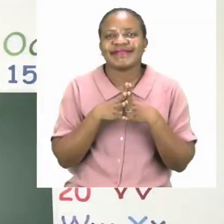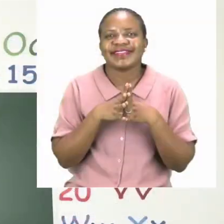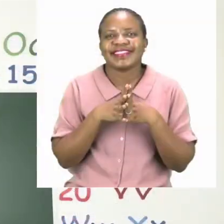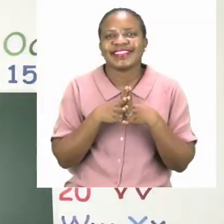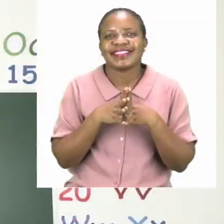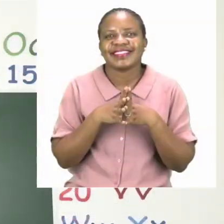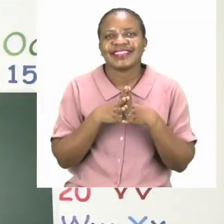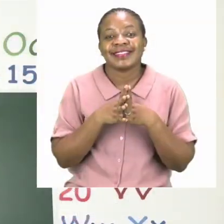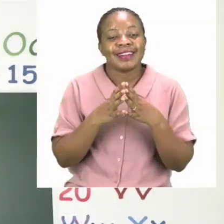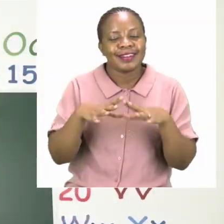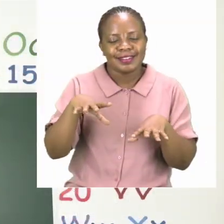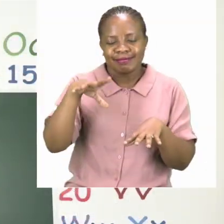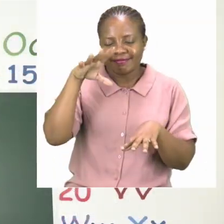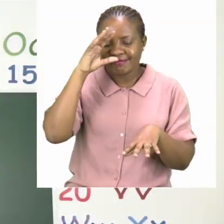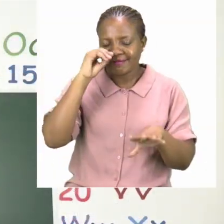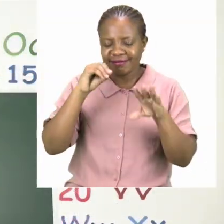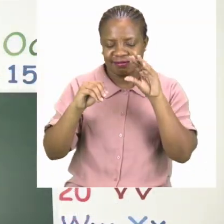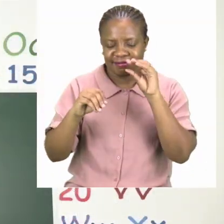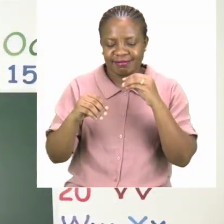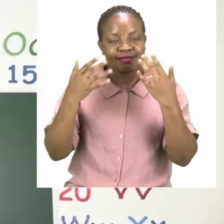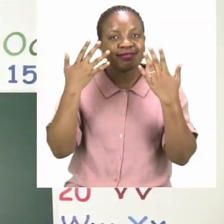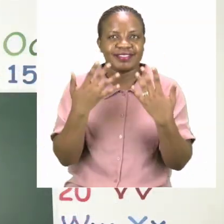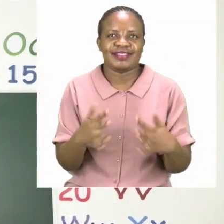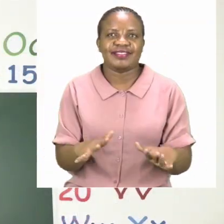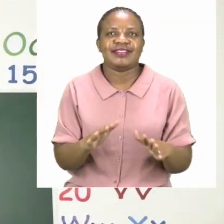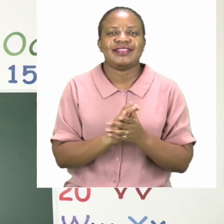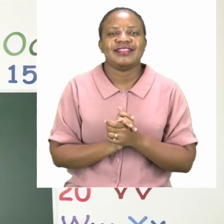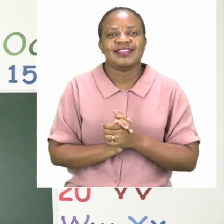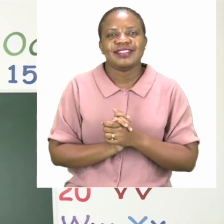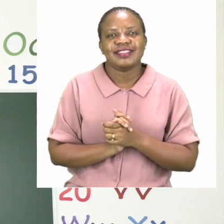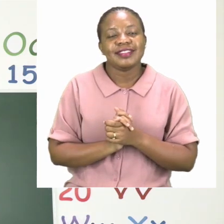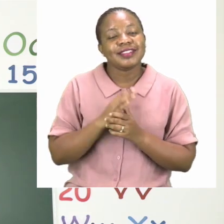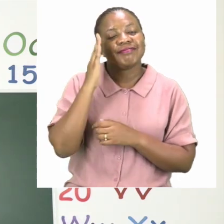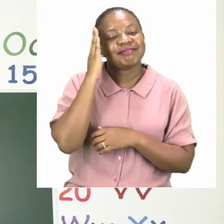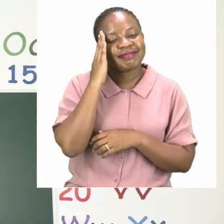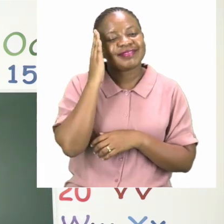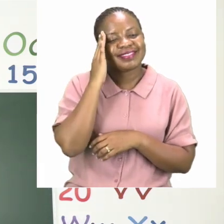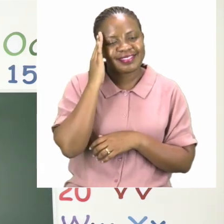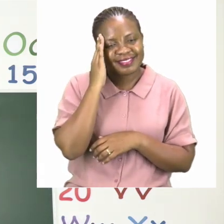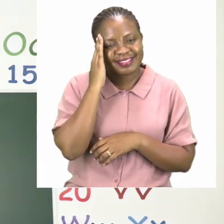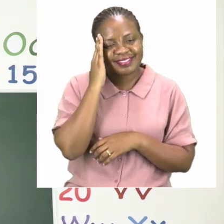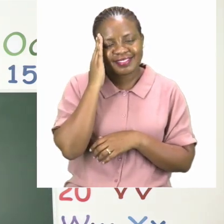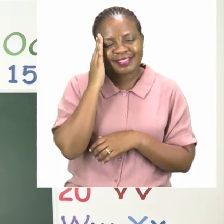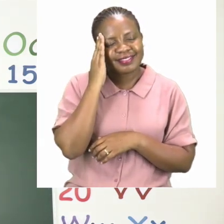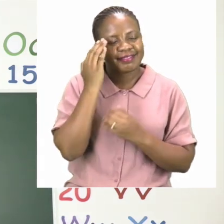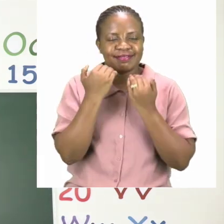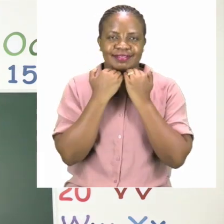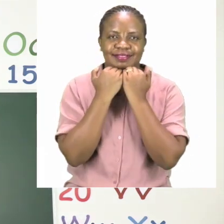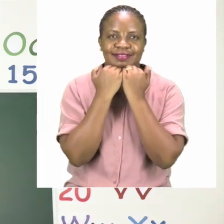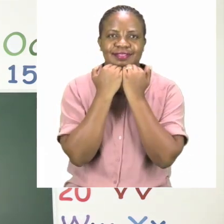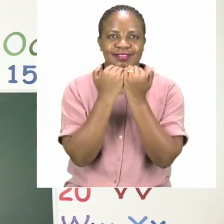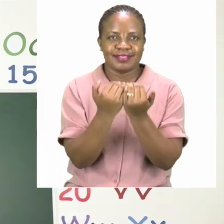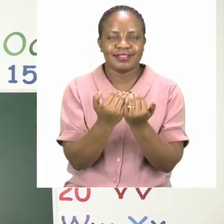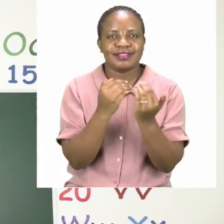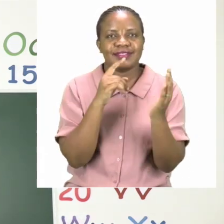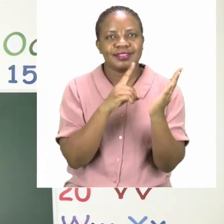We have now come to the end of our lesson. And as you know, boys and girls, it's very important for us to sanitize